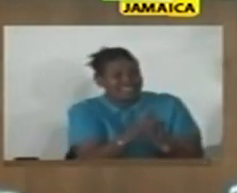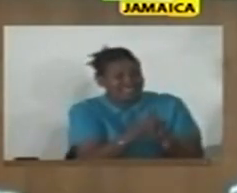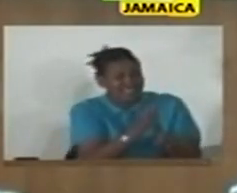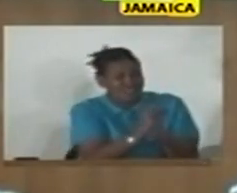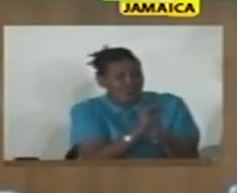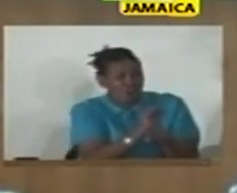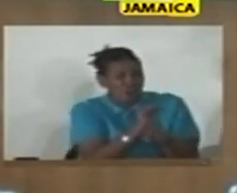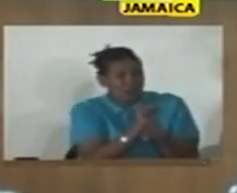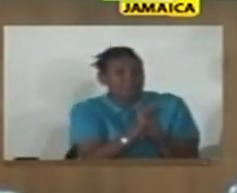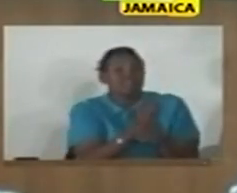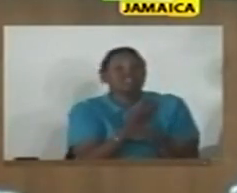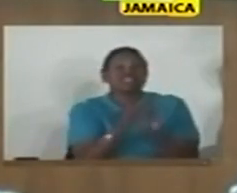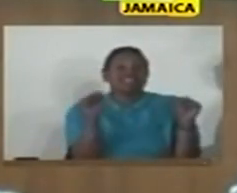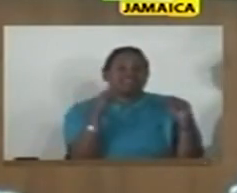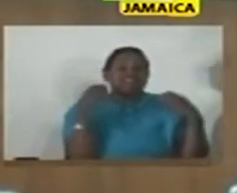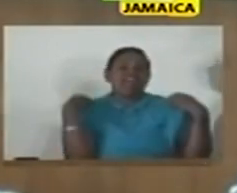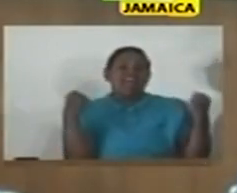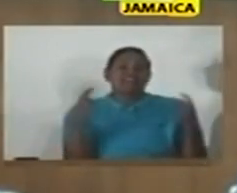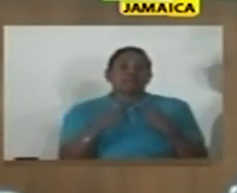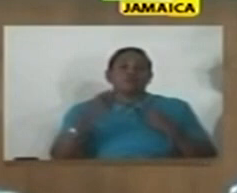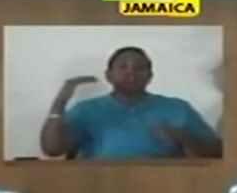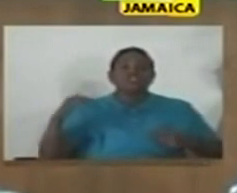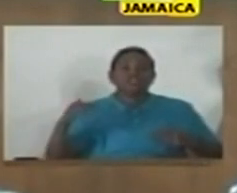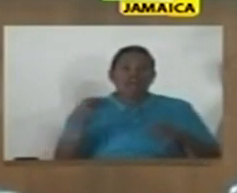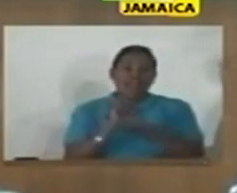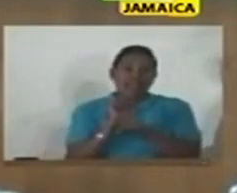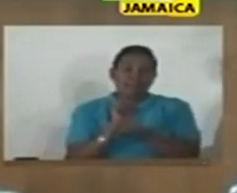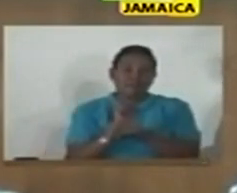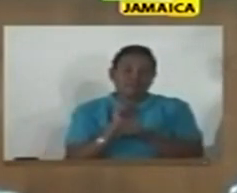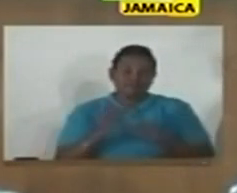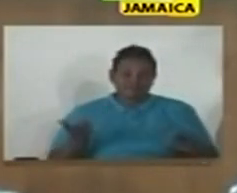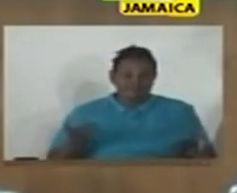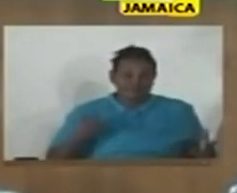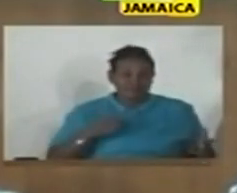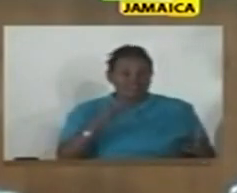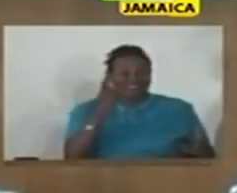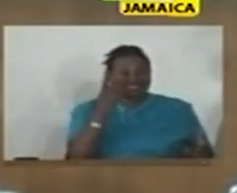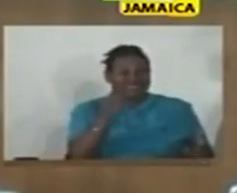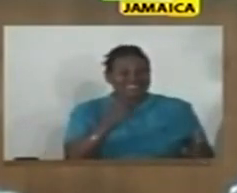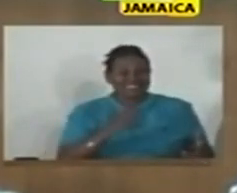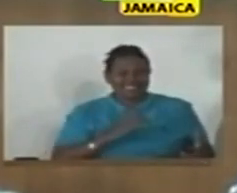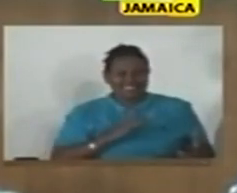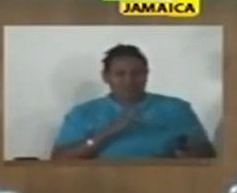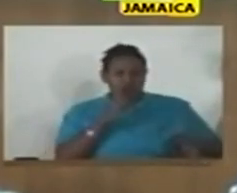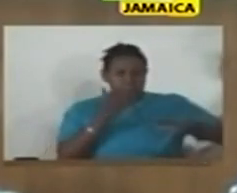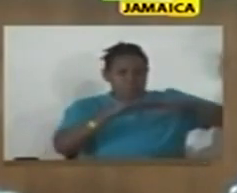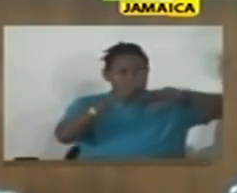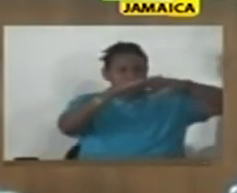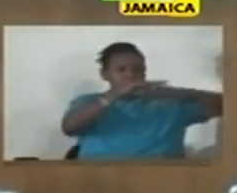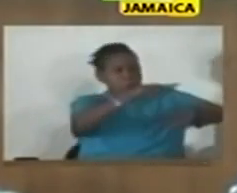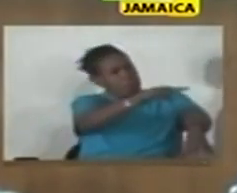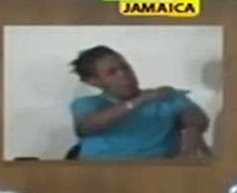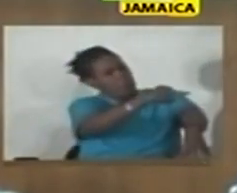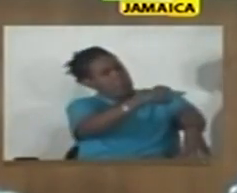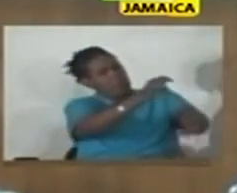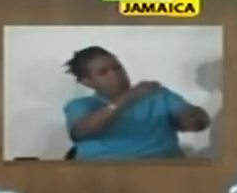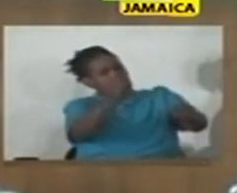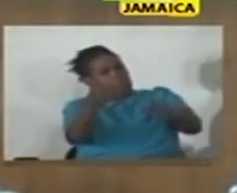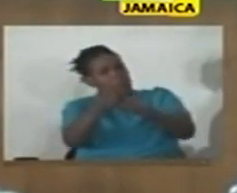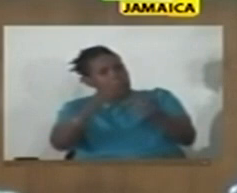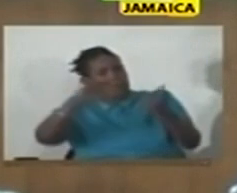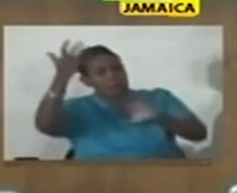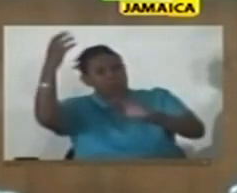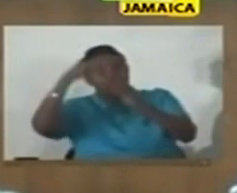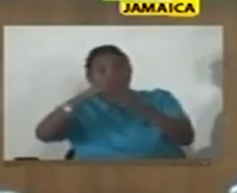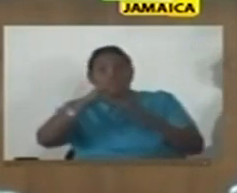occupational safety and health, and child labor. We have seen a significant increase in the number of individual disputes in